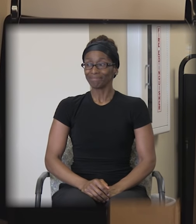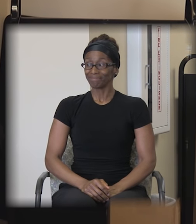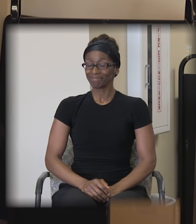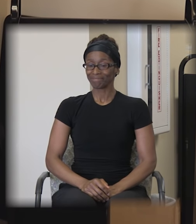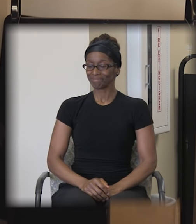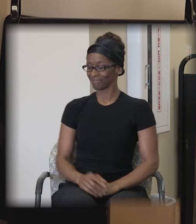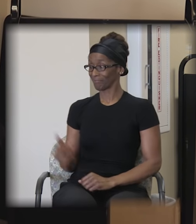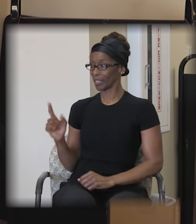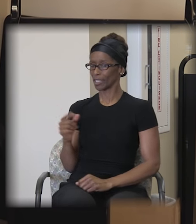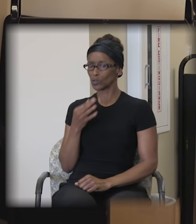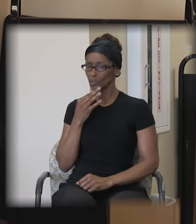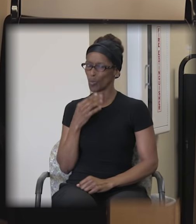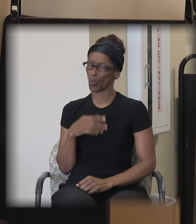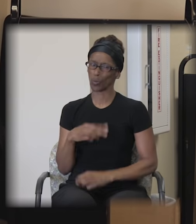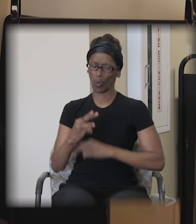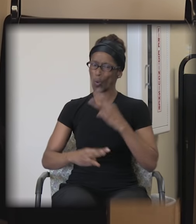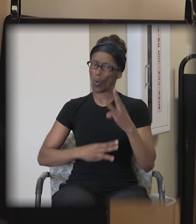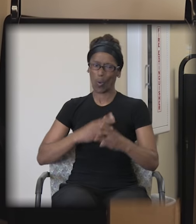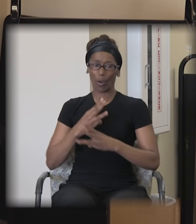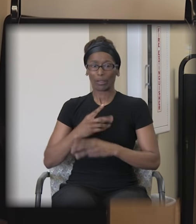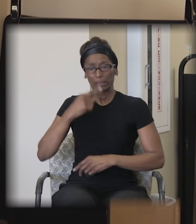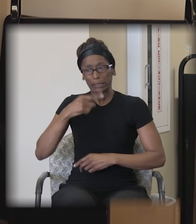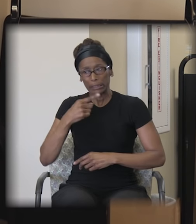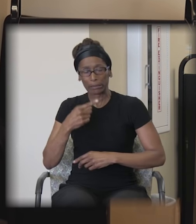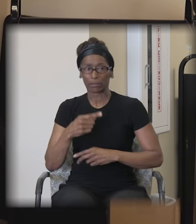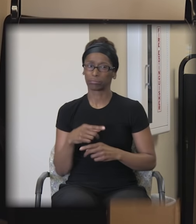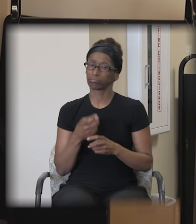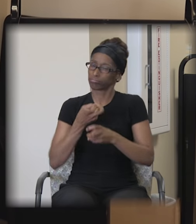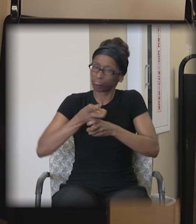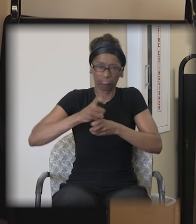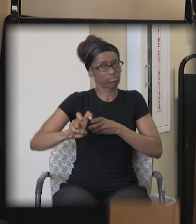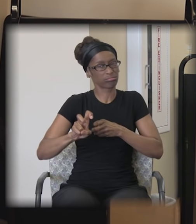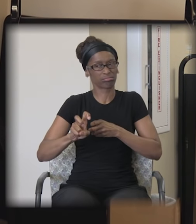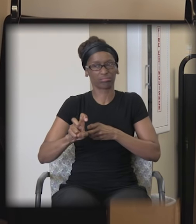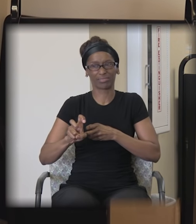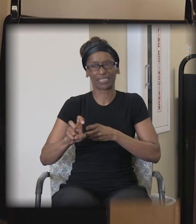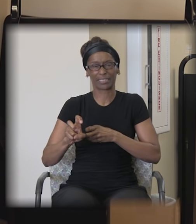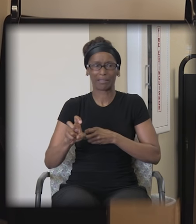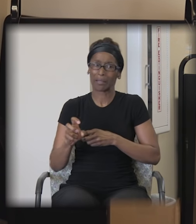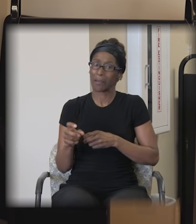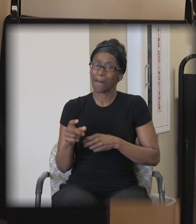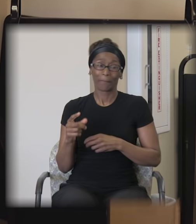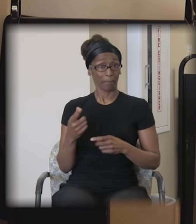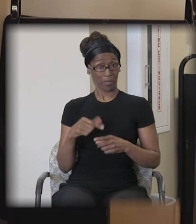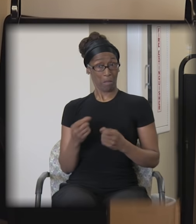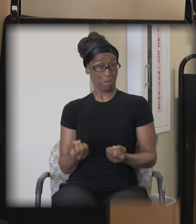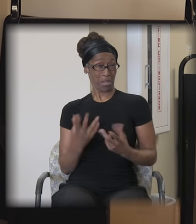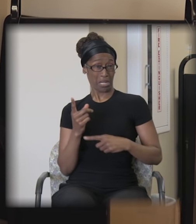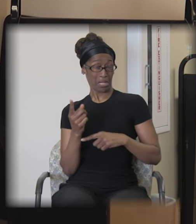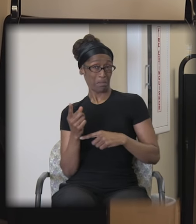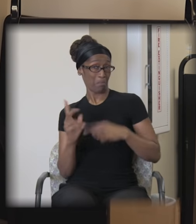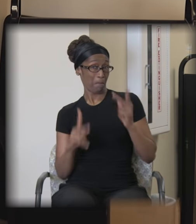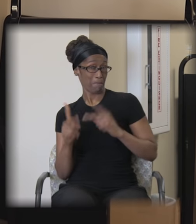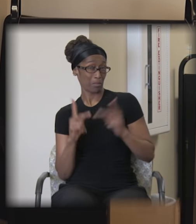William soon learned life in the hearing world wasn't easy. Unlike his parents, few people used sign language in